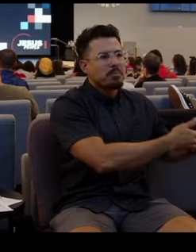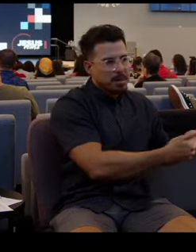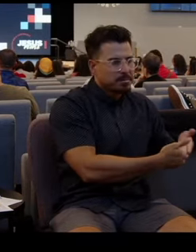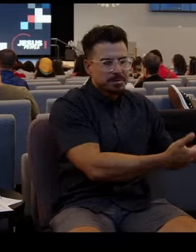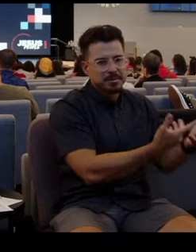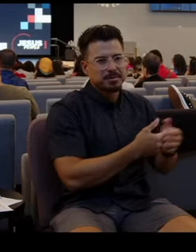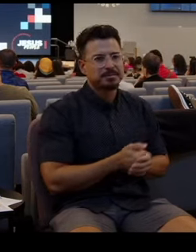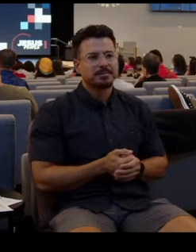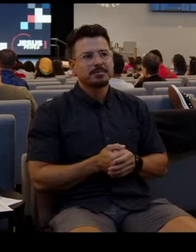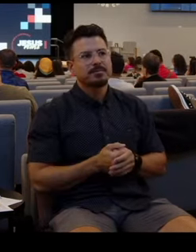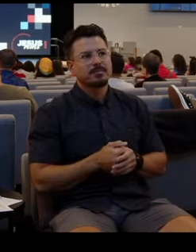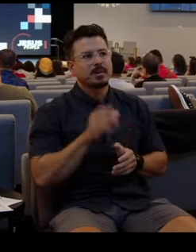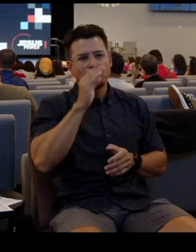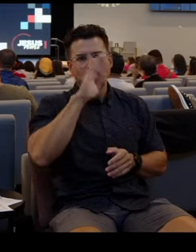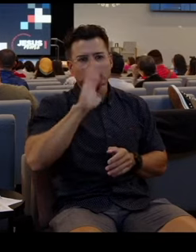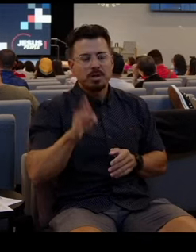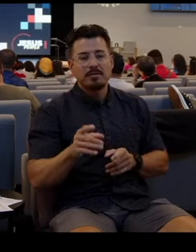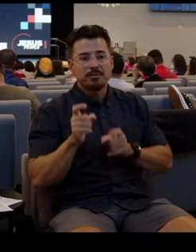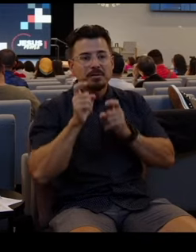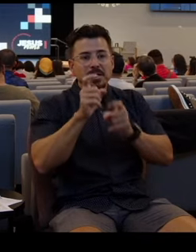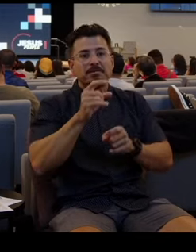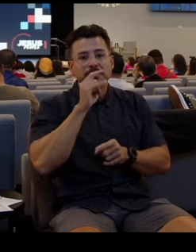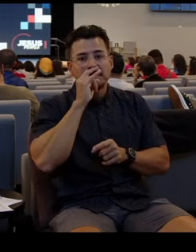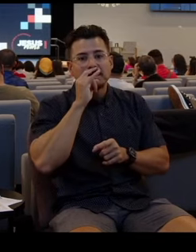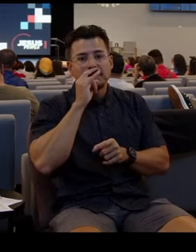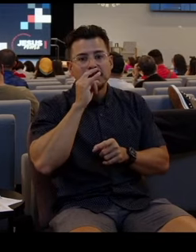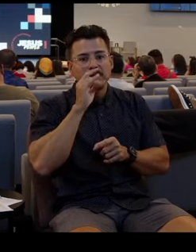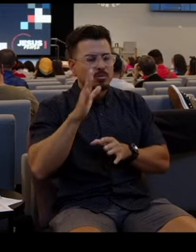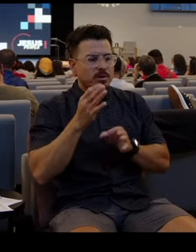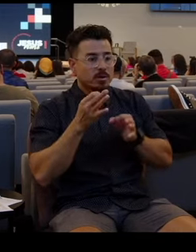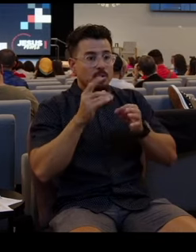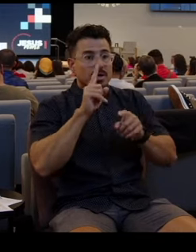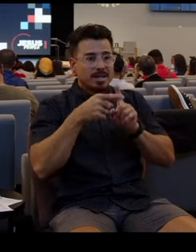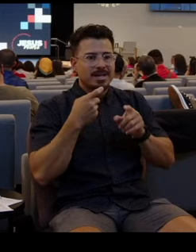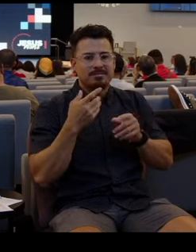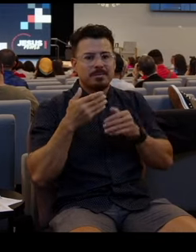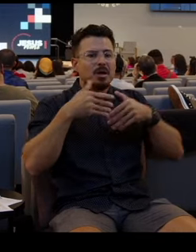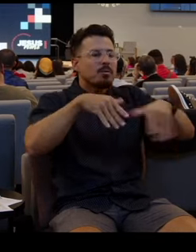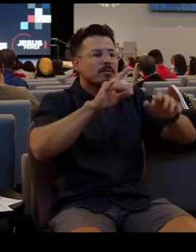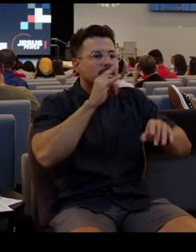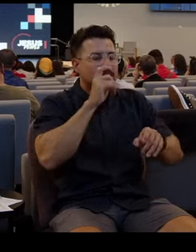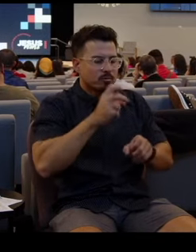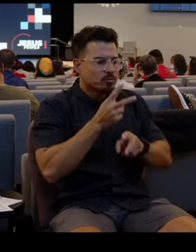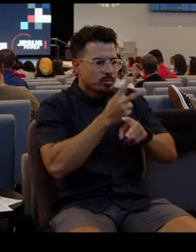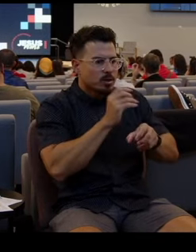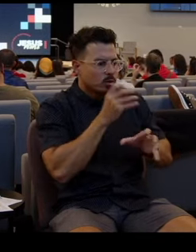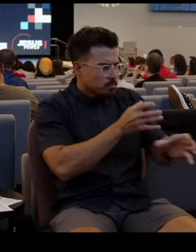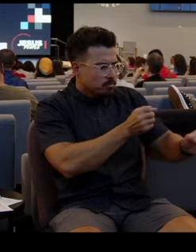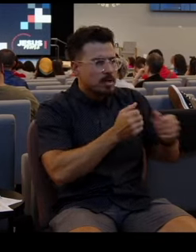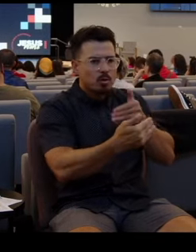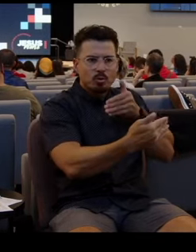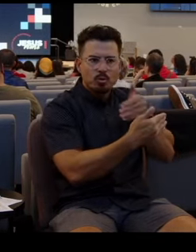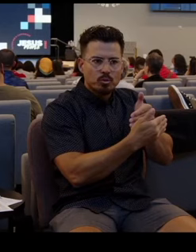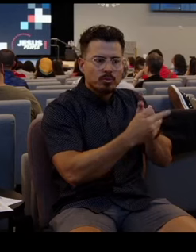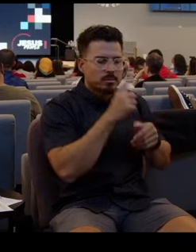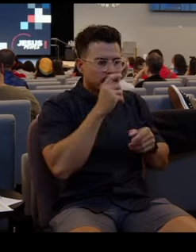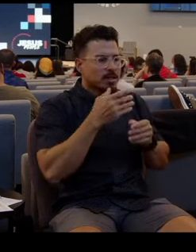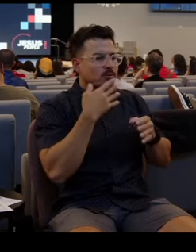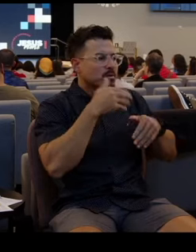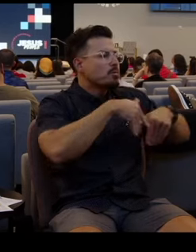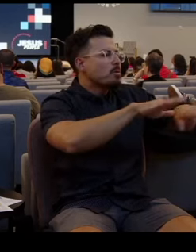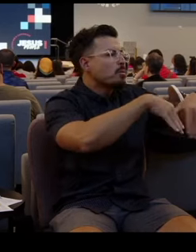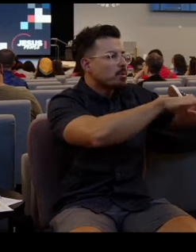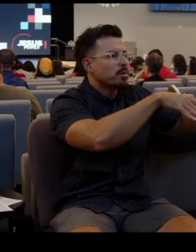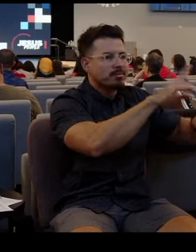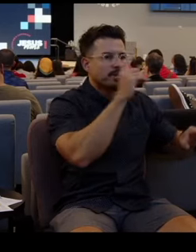This is why you never give your kids too much freedom when they're young. Not just because they'll get in trouble, because